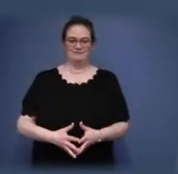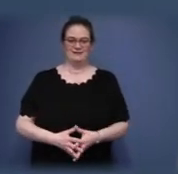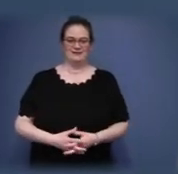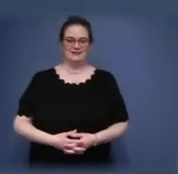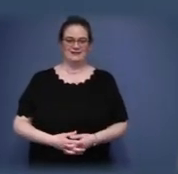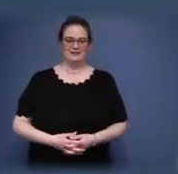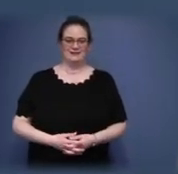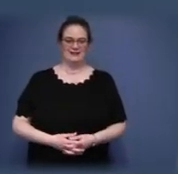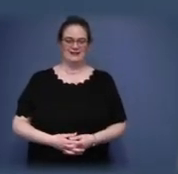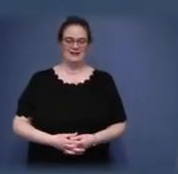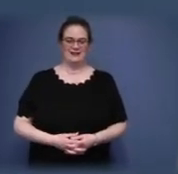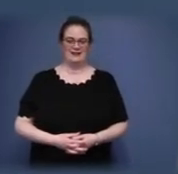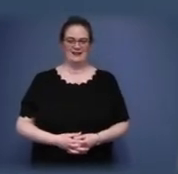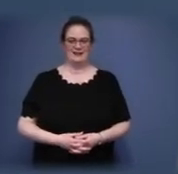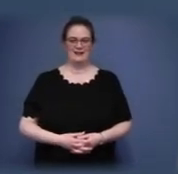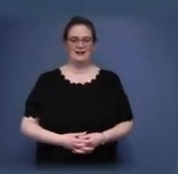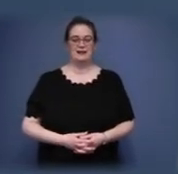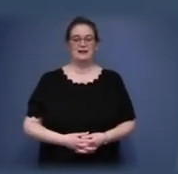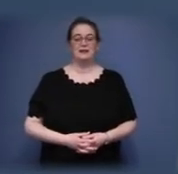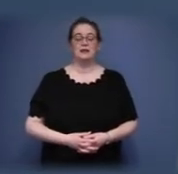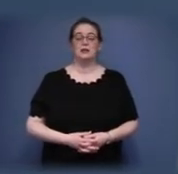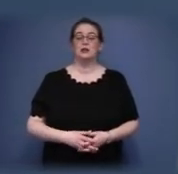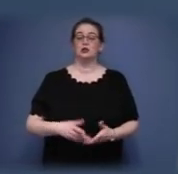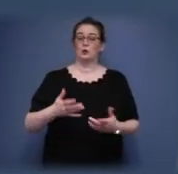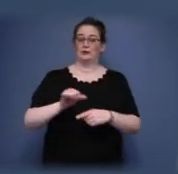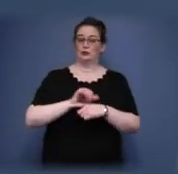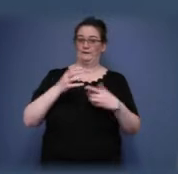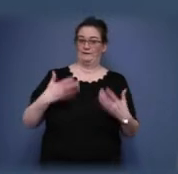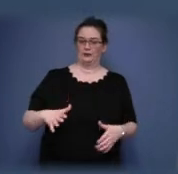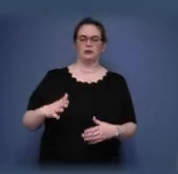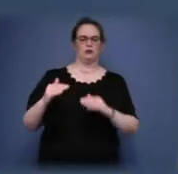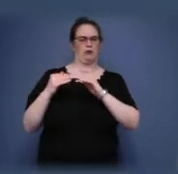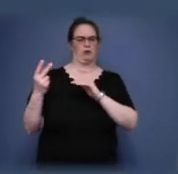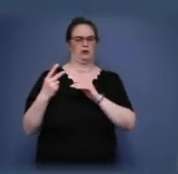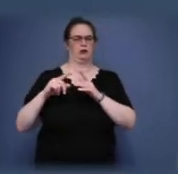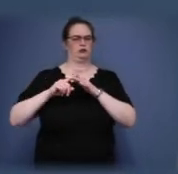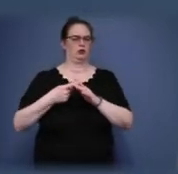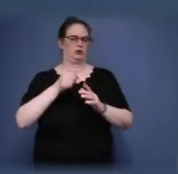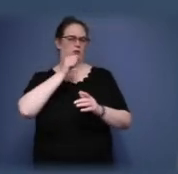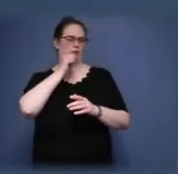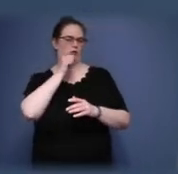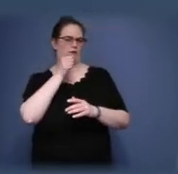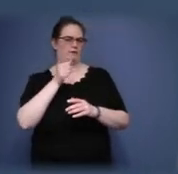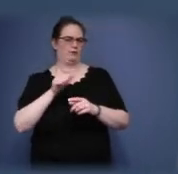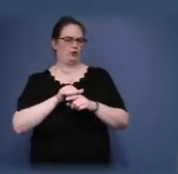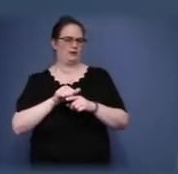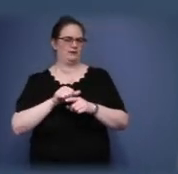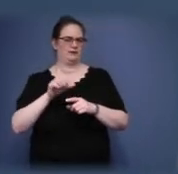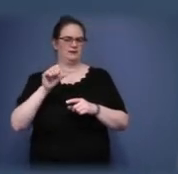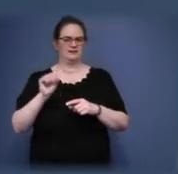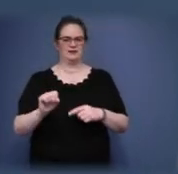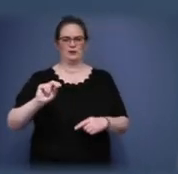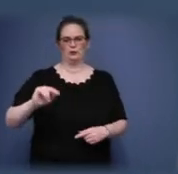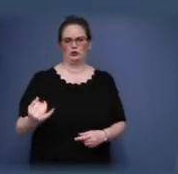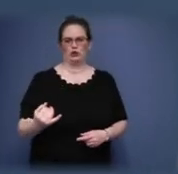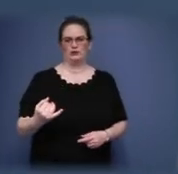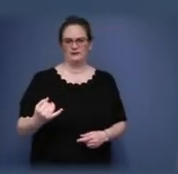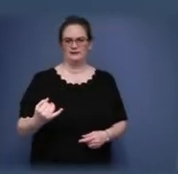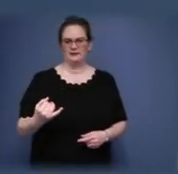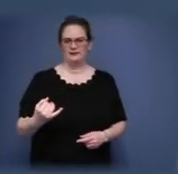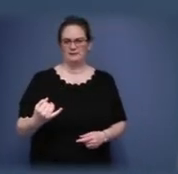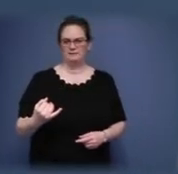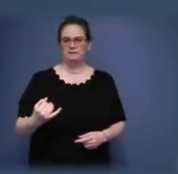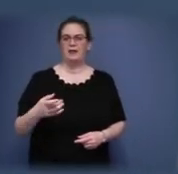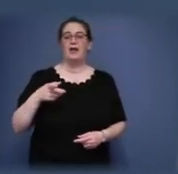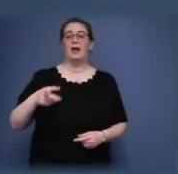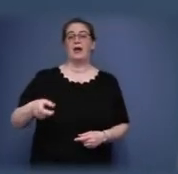Ginger, I'm sorry. So after my internship, a colleague and I started a private practice in Southern New Jersey, the Artemis Center for Guidance.